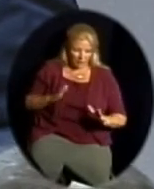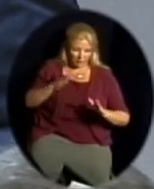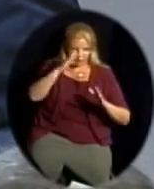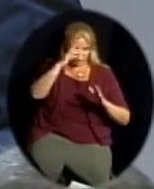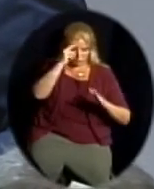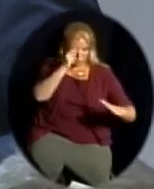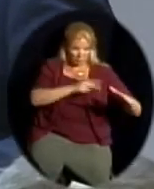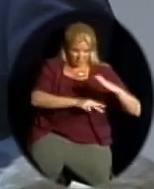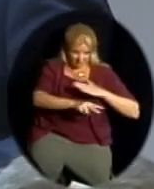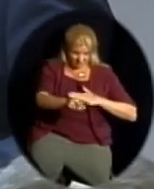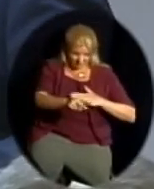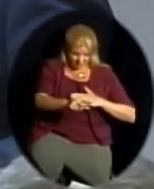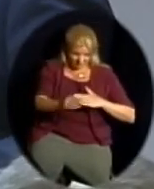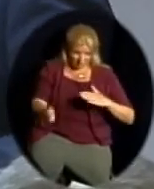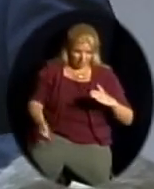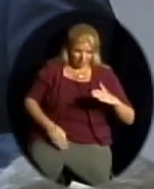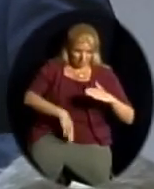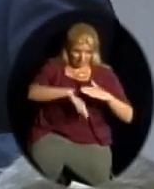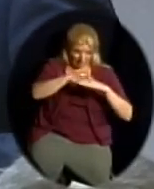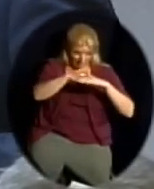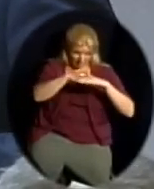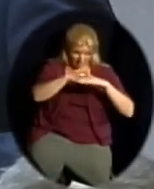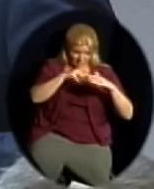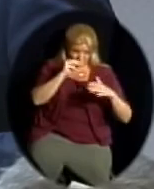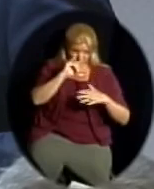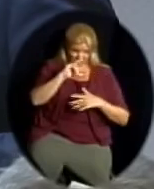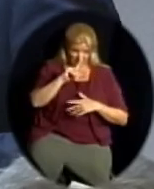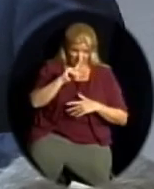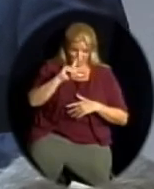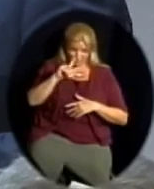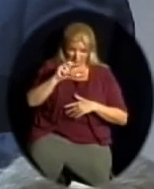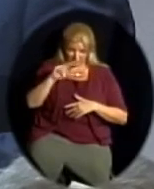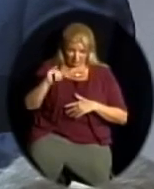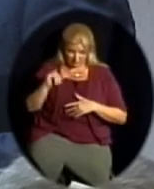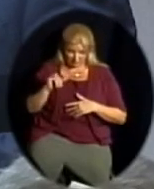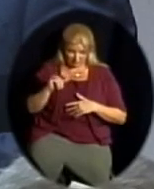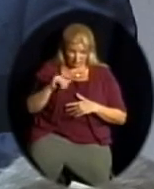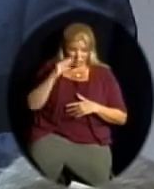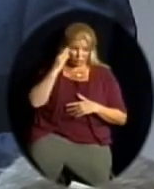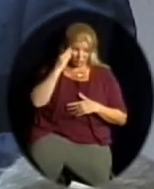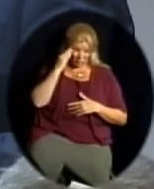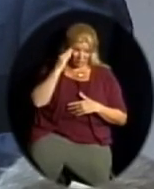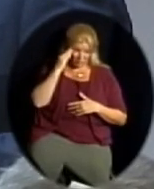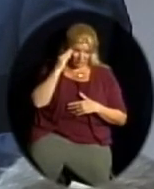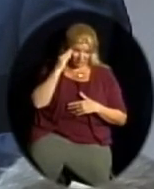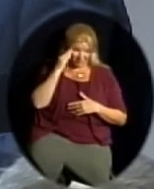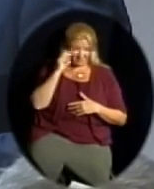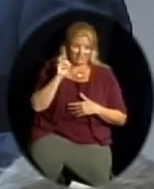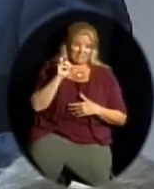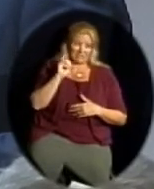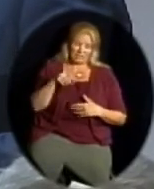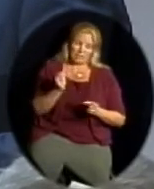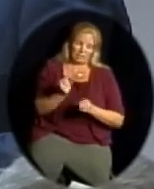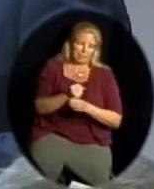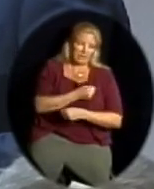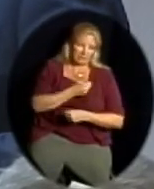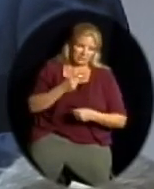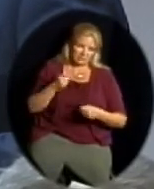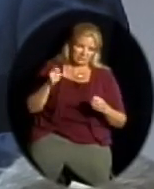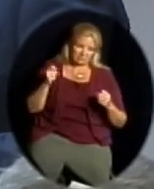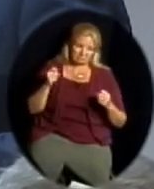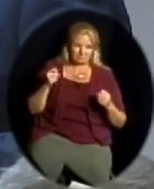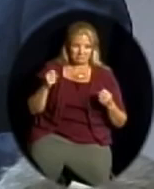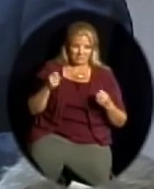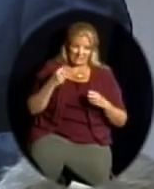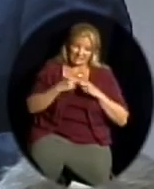goal, then it would take some tough decisions in the out years in planning for that. But it could be